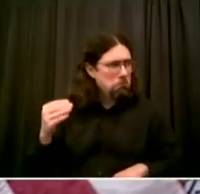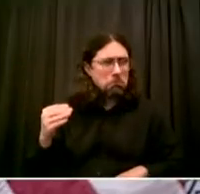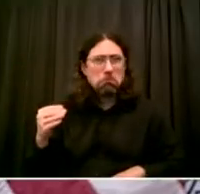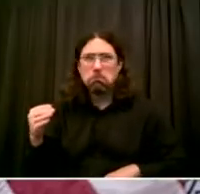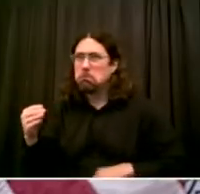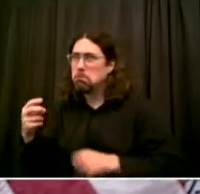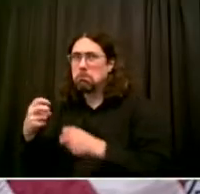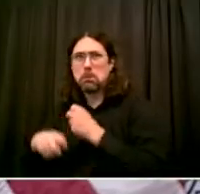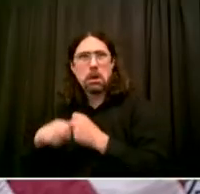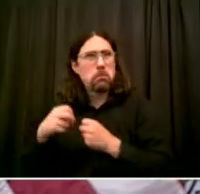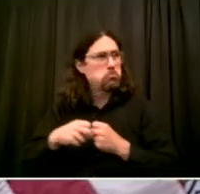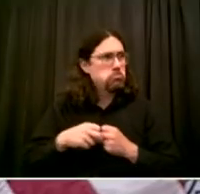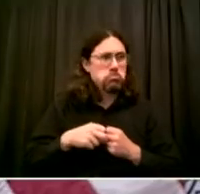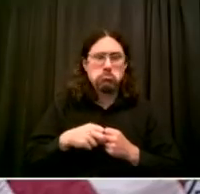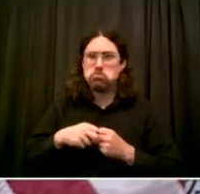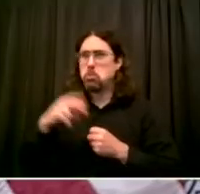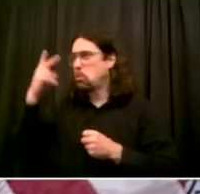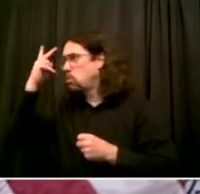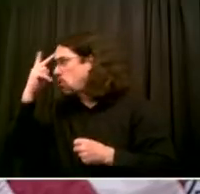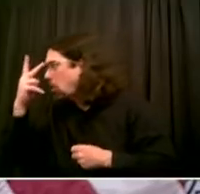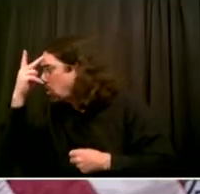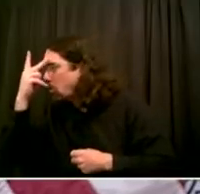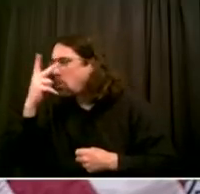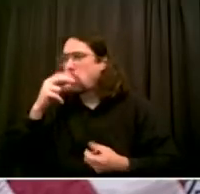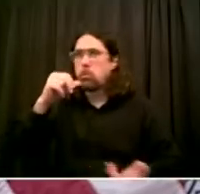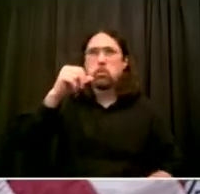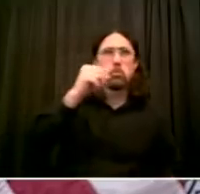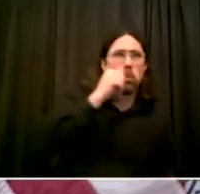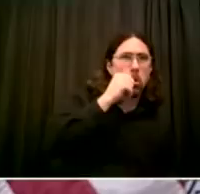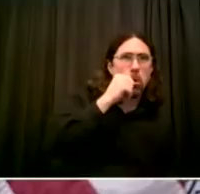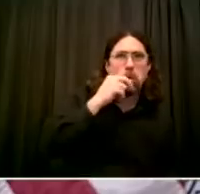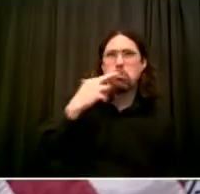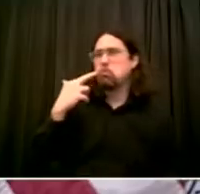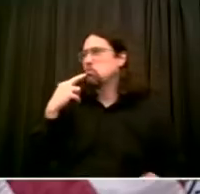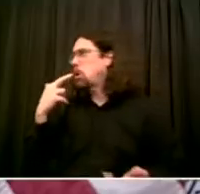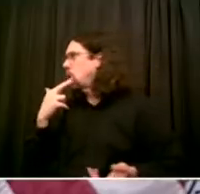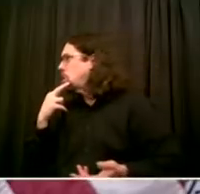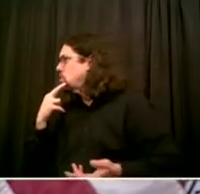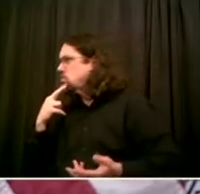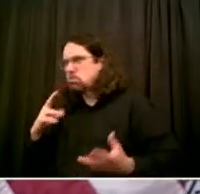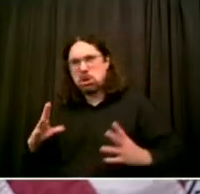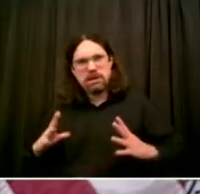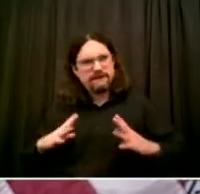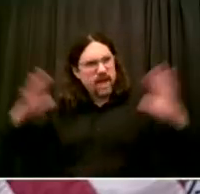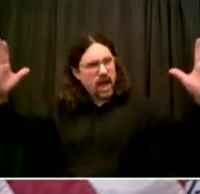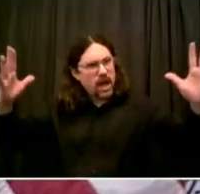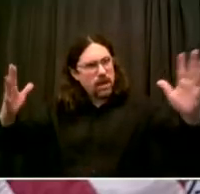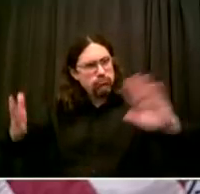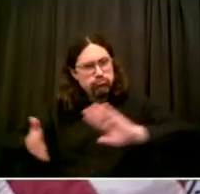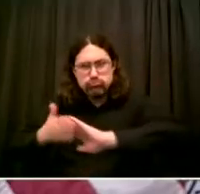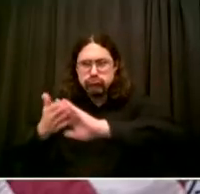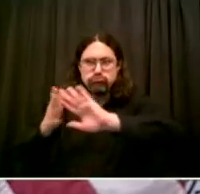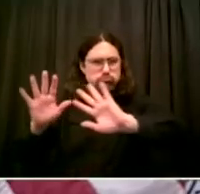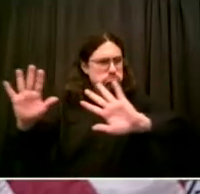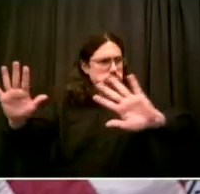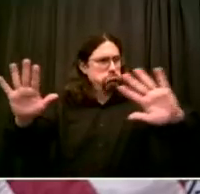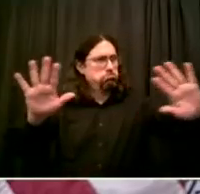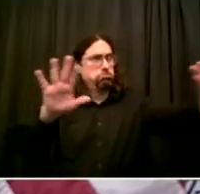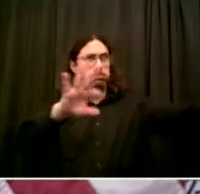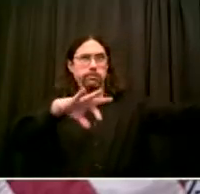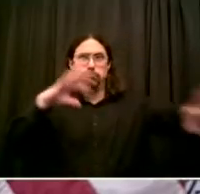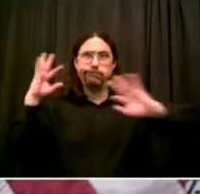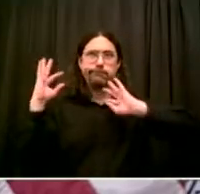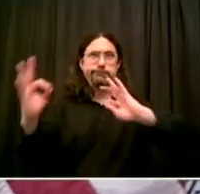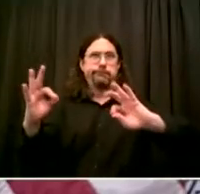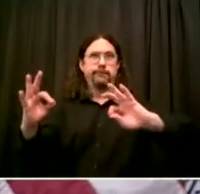enforcement out there, it works. We're not trying to be heavy-handed, we're just trying to be present, and that has been working.